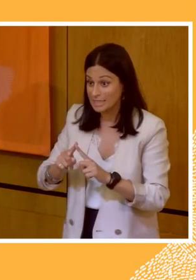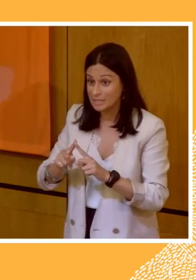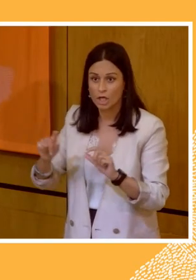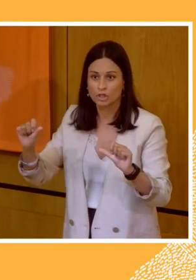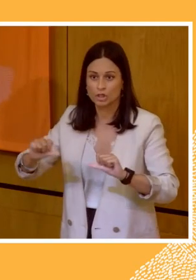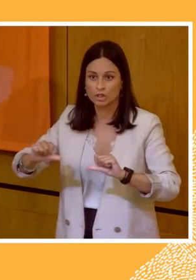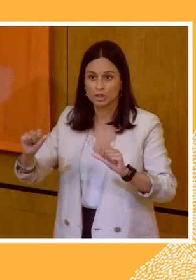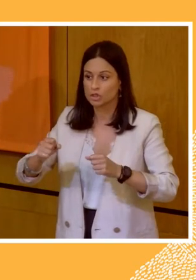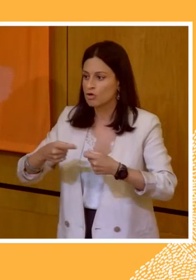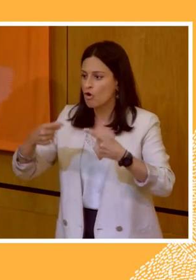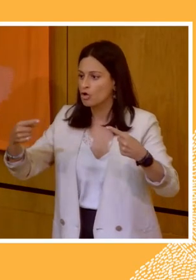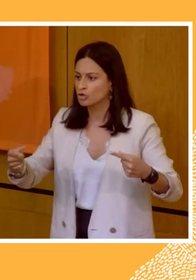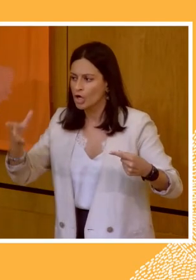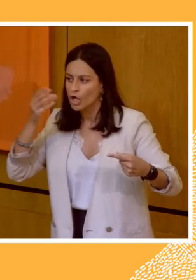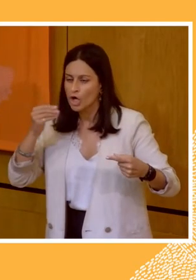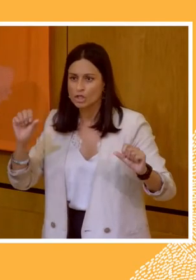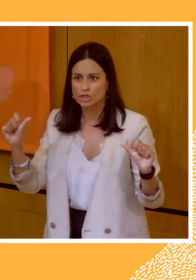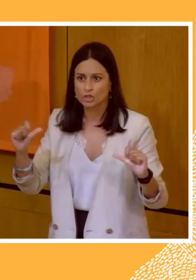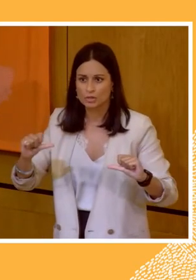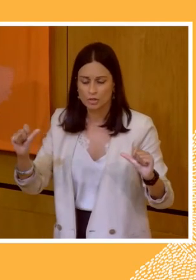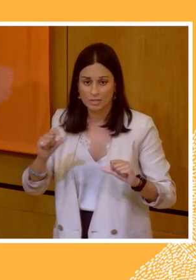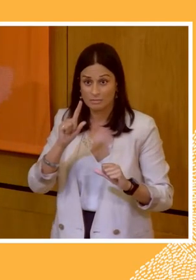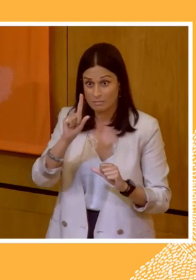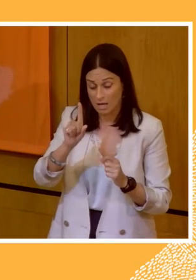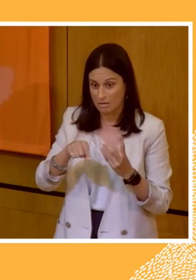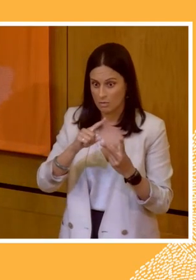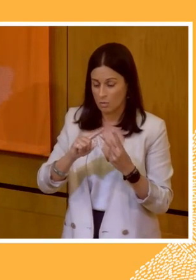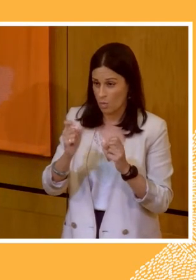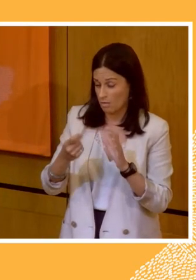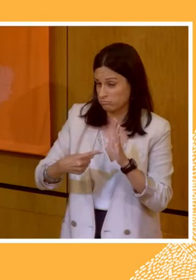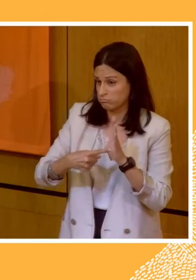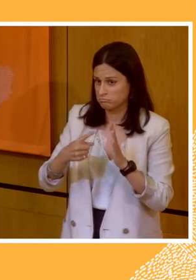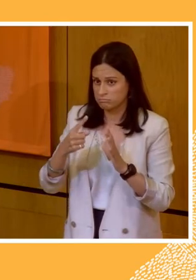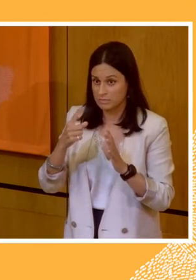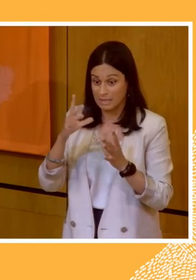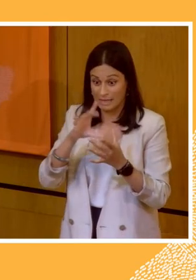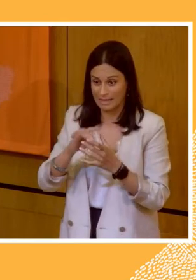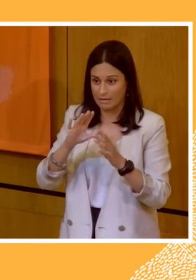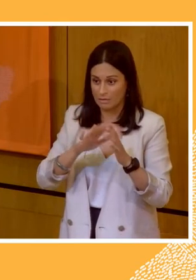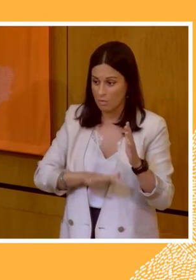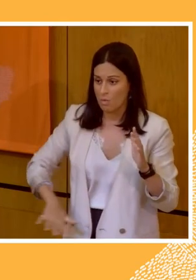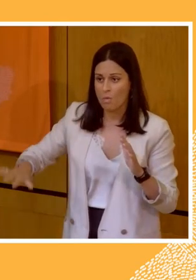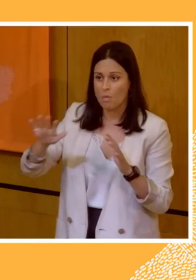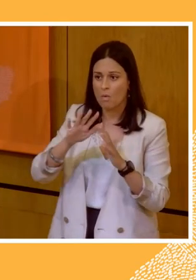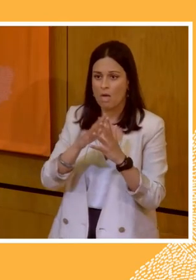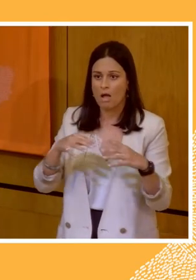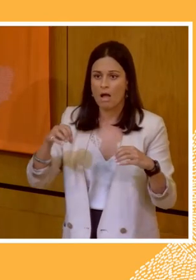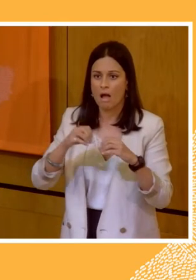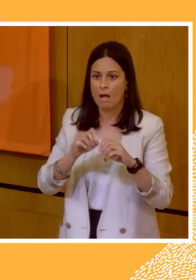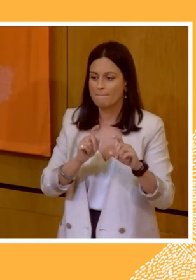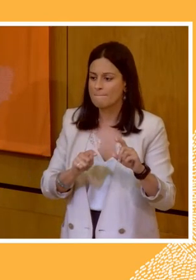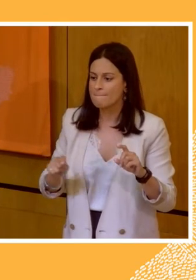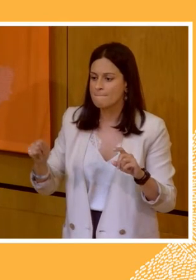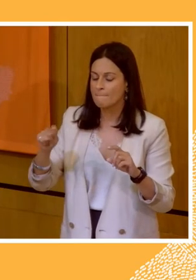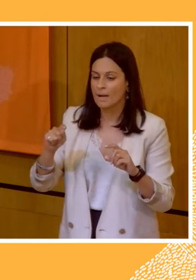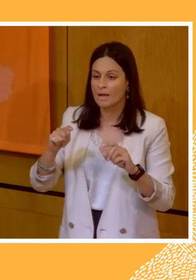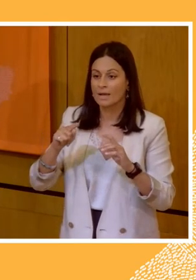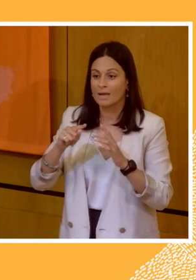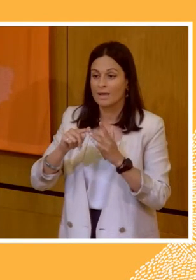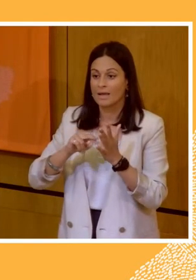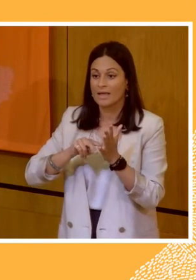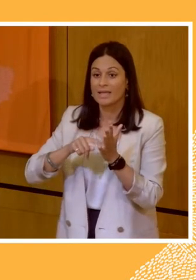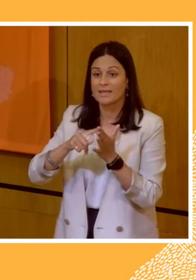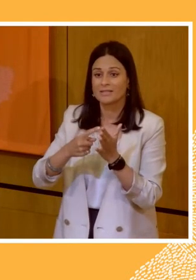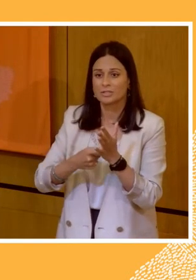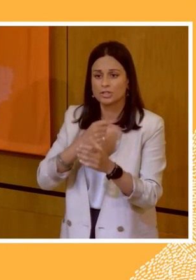so they haven't heard it. But I think one significant thing across all of our hubs is the intergenerational